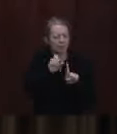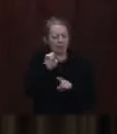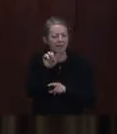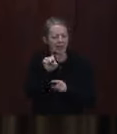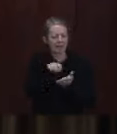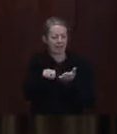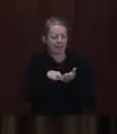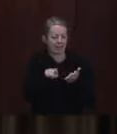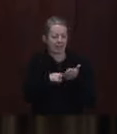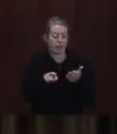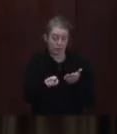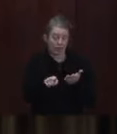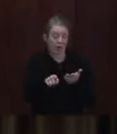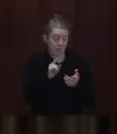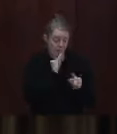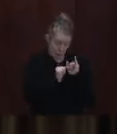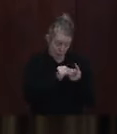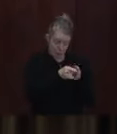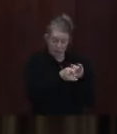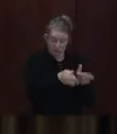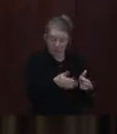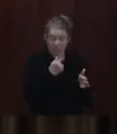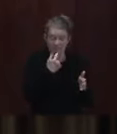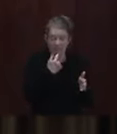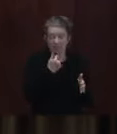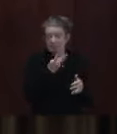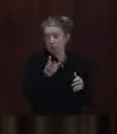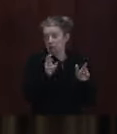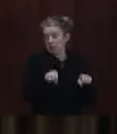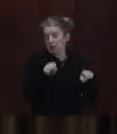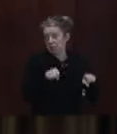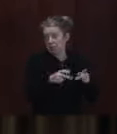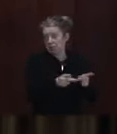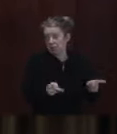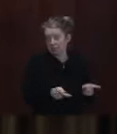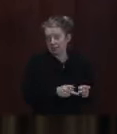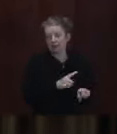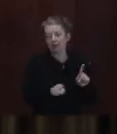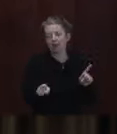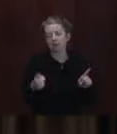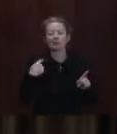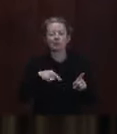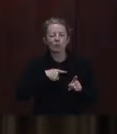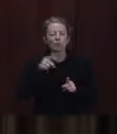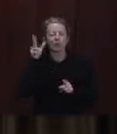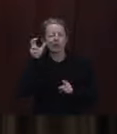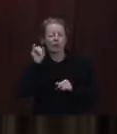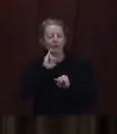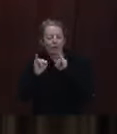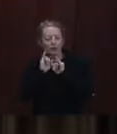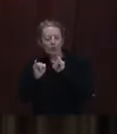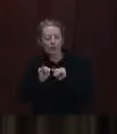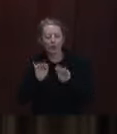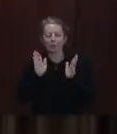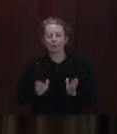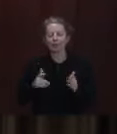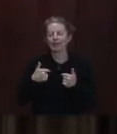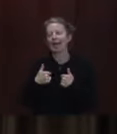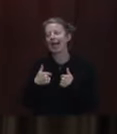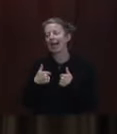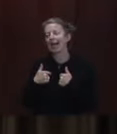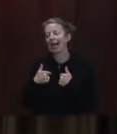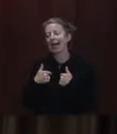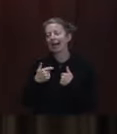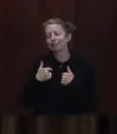different places, but when we hear when we hear in a case investigation interview someone say, well, yeah, I've gone